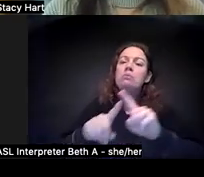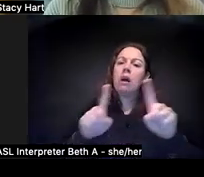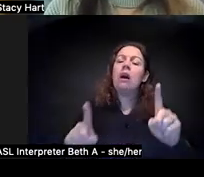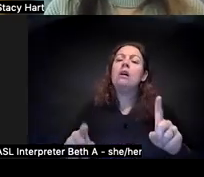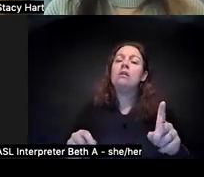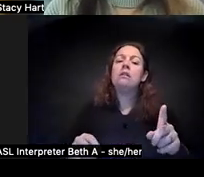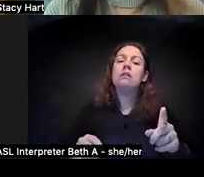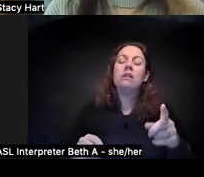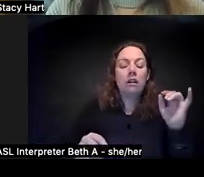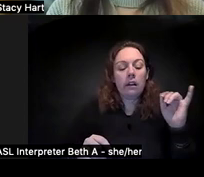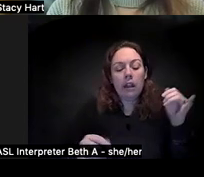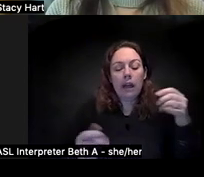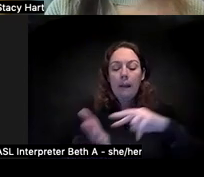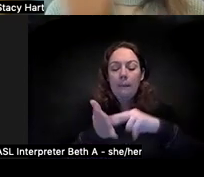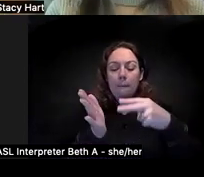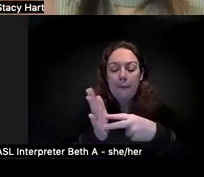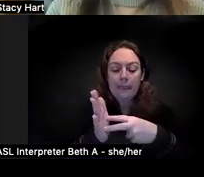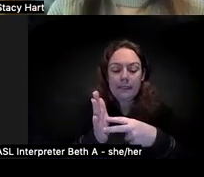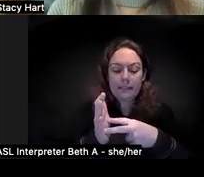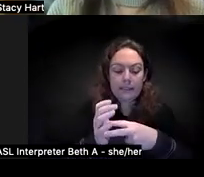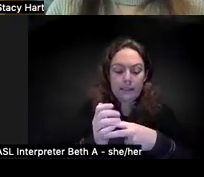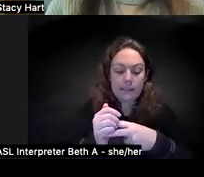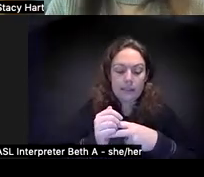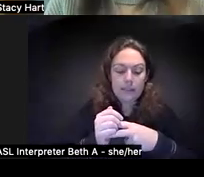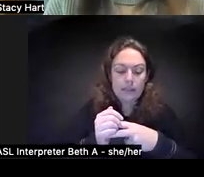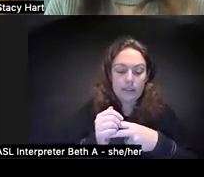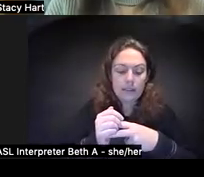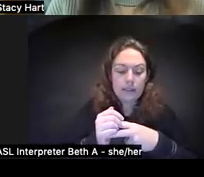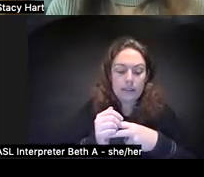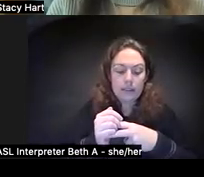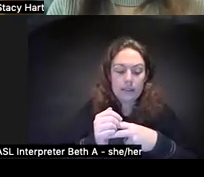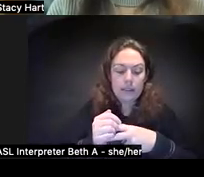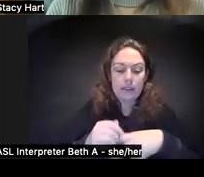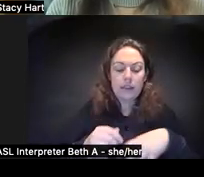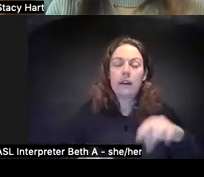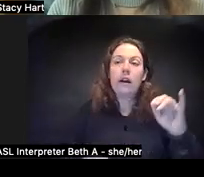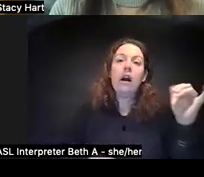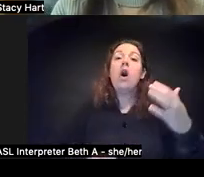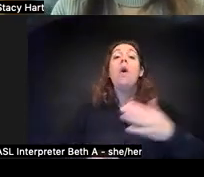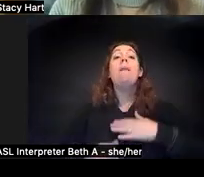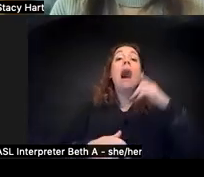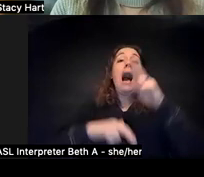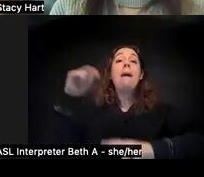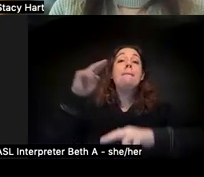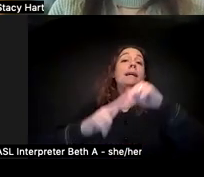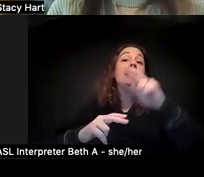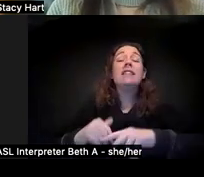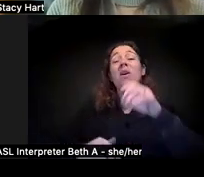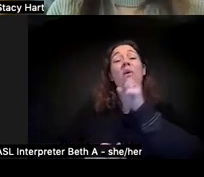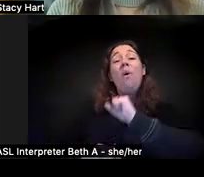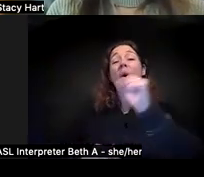there's no such thing as grandfathering. We often hear, but my building is so old. It was built